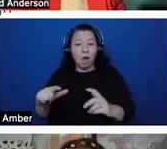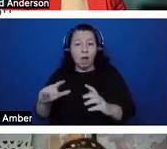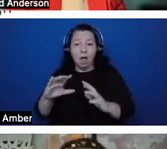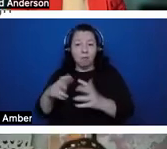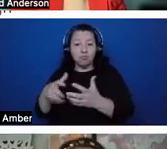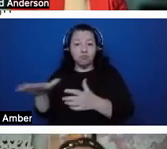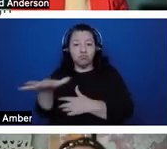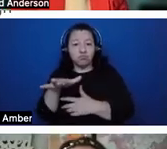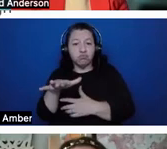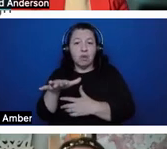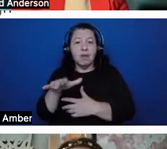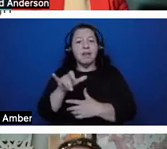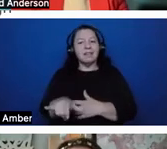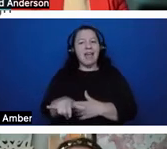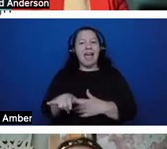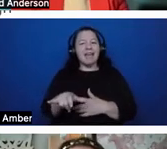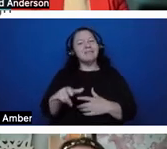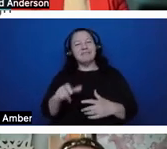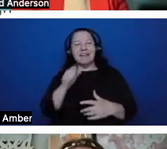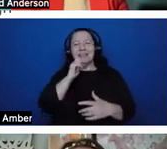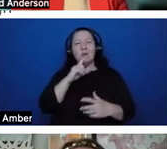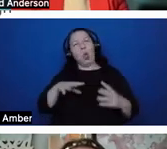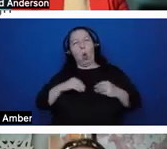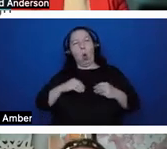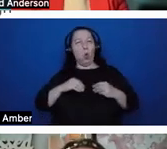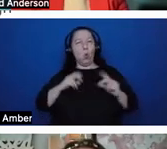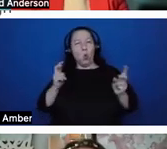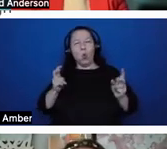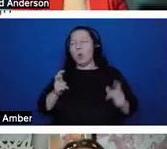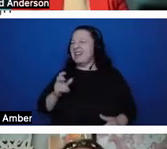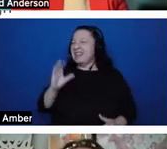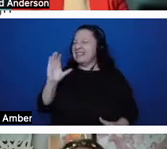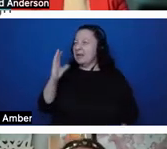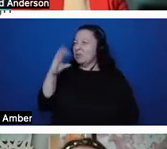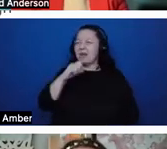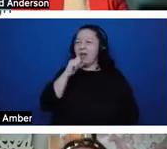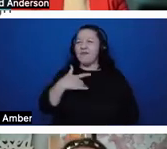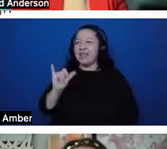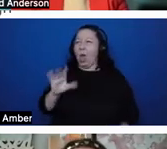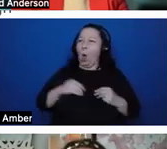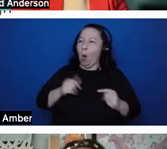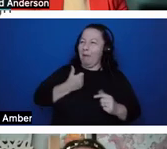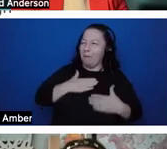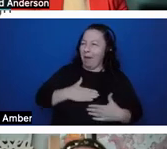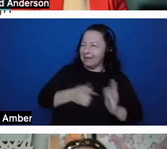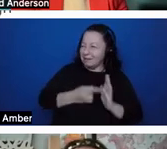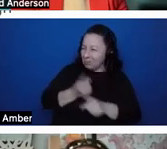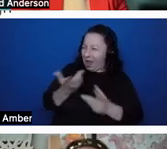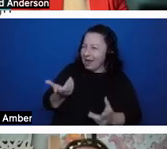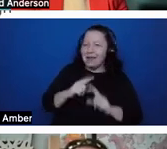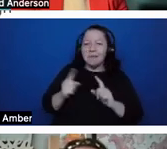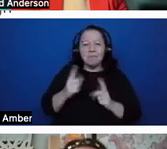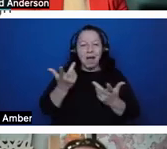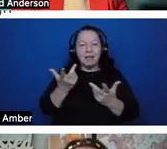I don't know, to have true, not ownership, because it seems weird because I don't even feel like I own my own body sometimes, right? But this idea that we have that